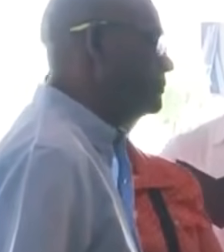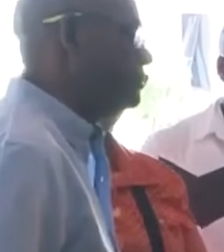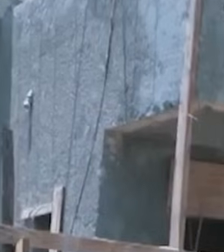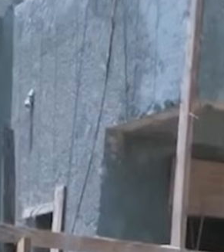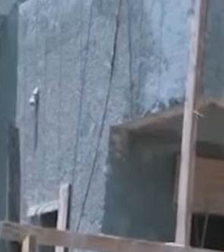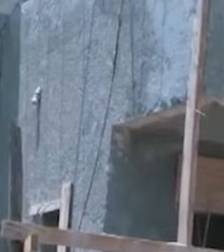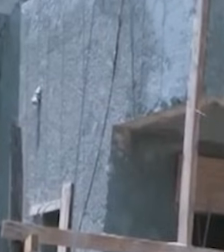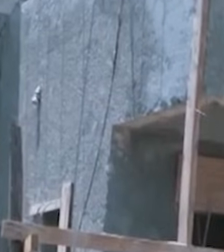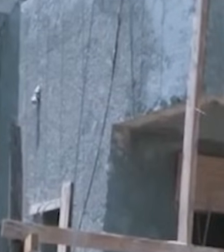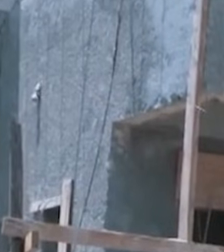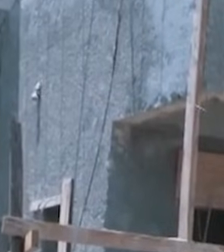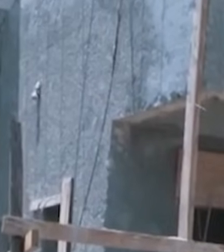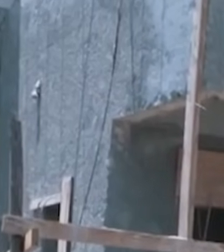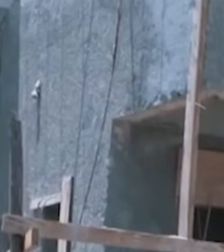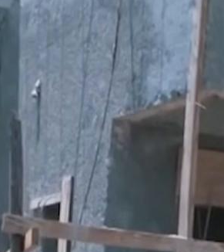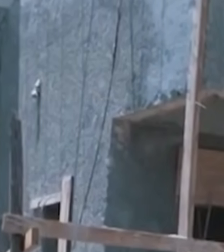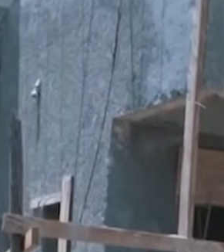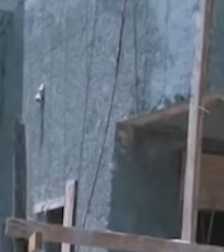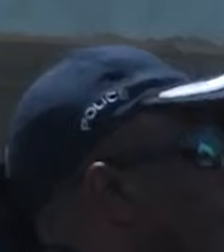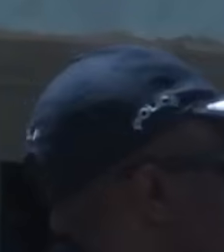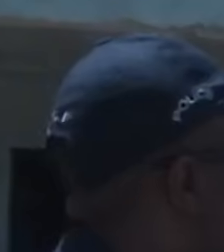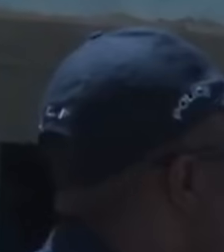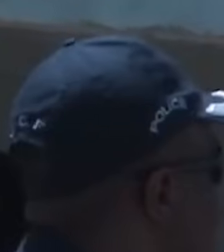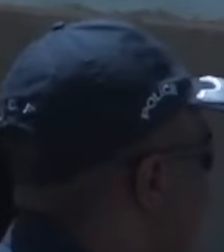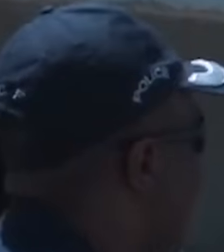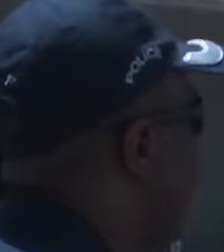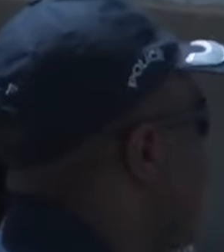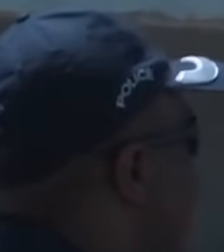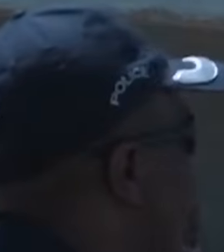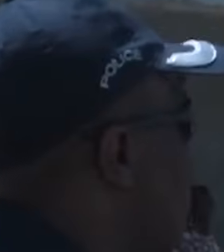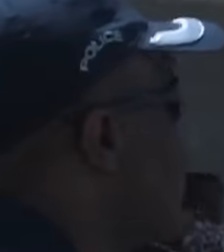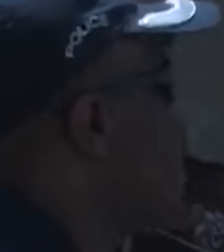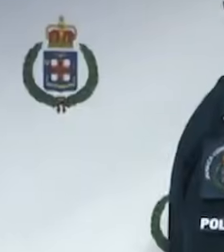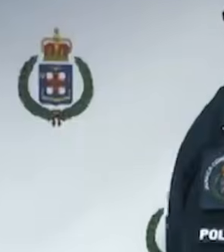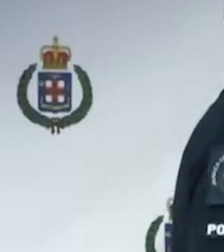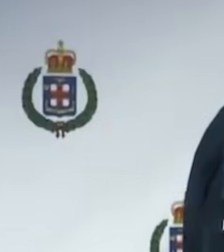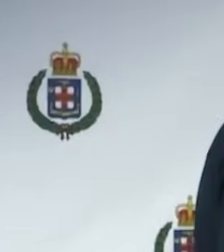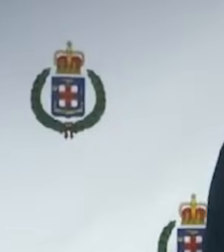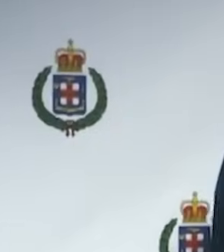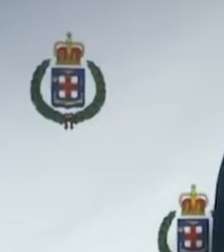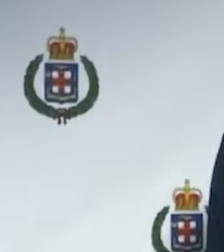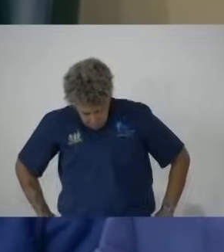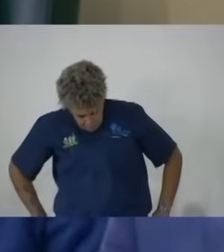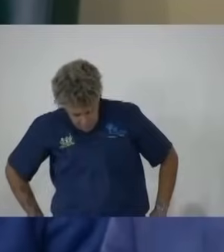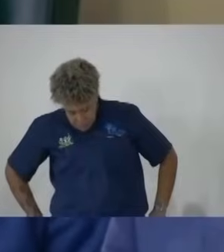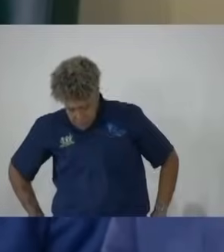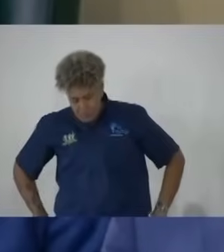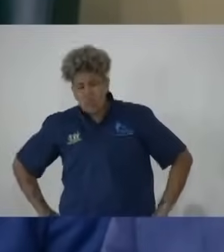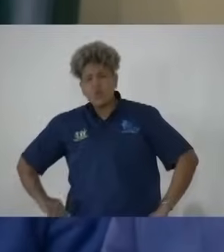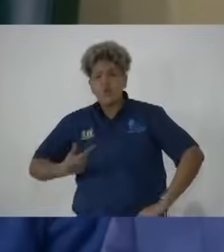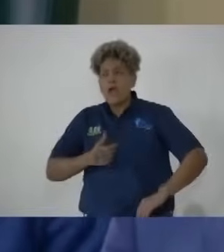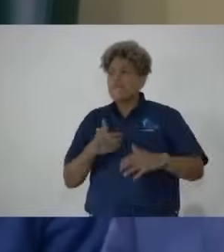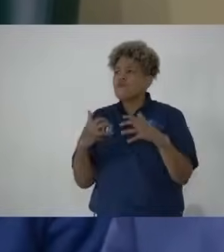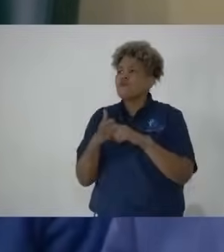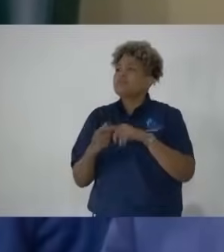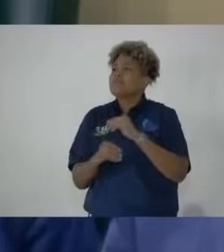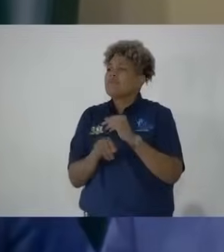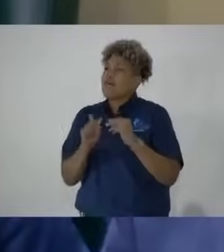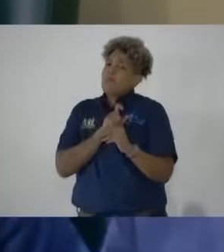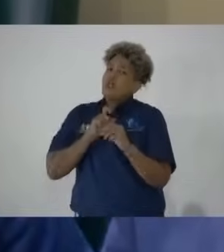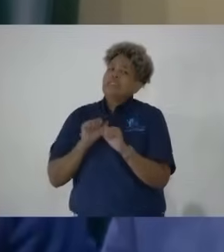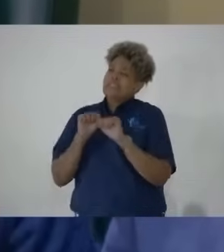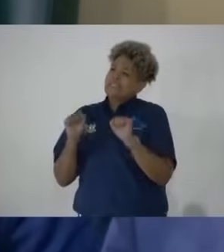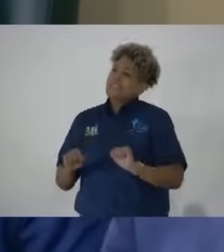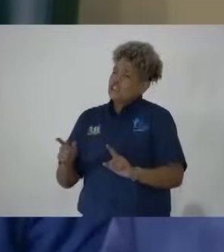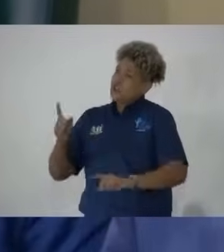built with embedded features designed specifically for the operations of officers. We have blueprints for police stations